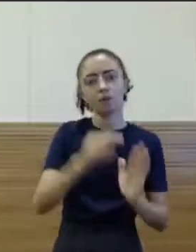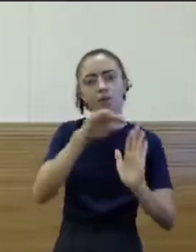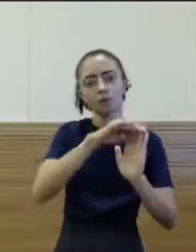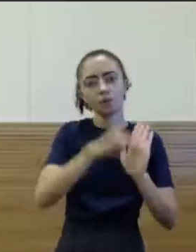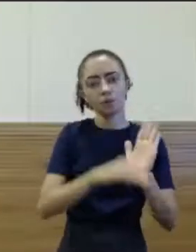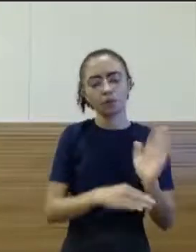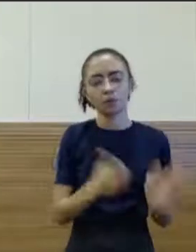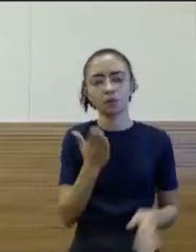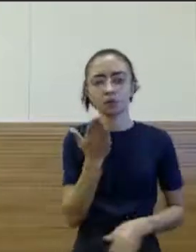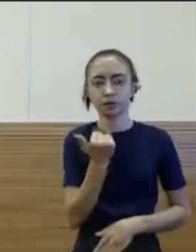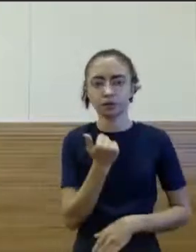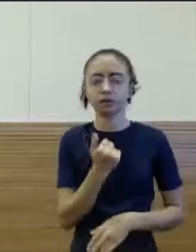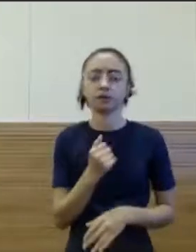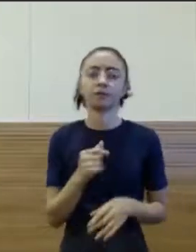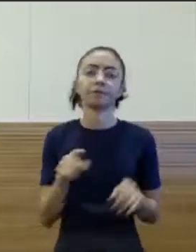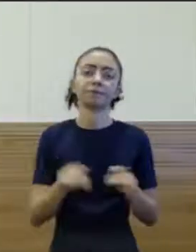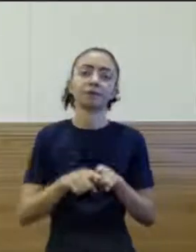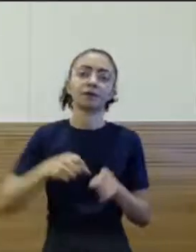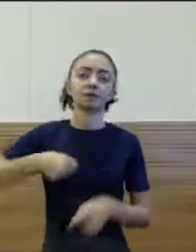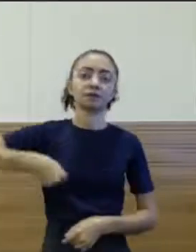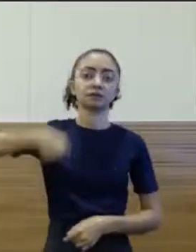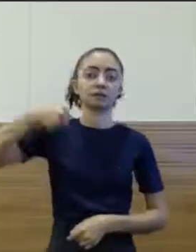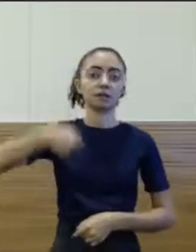to the basic guidelines, and to